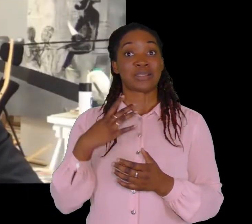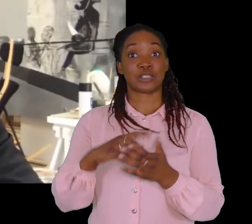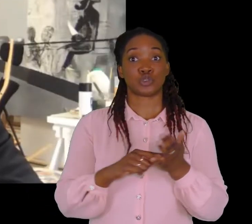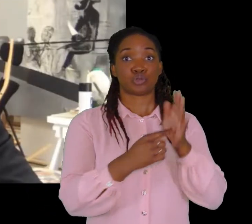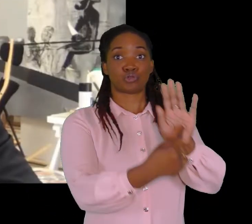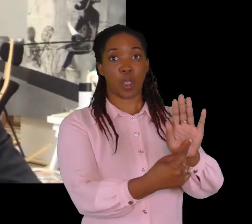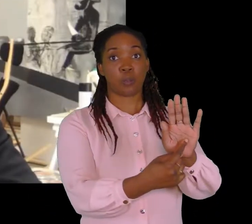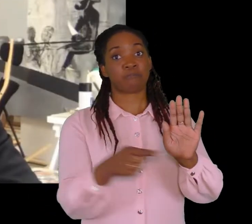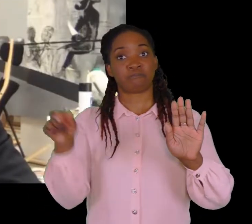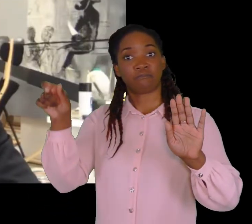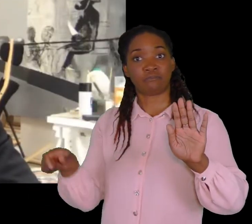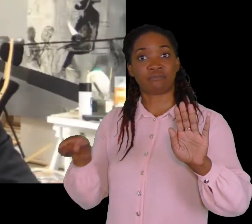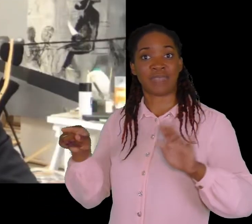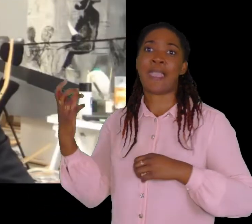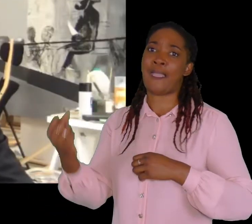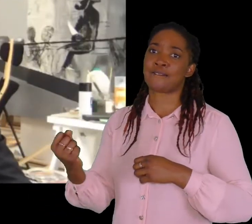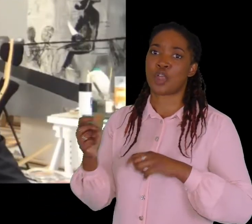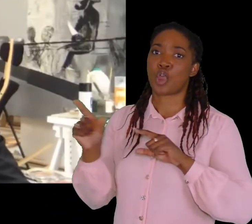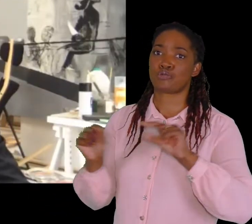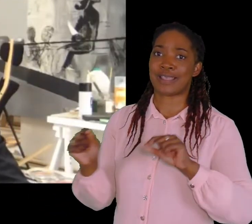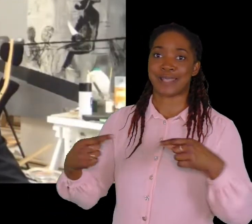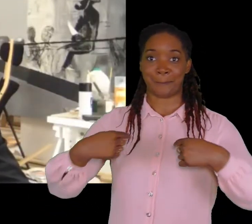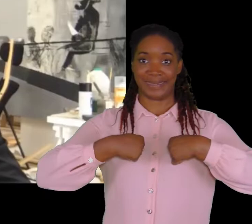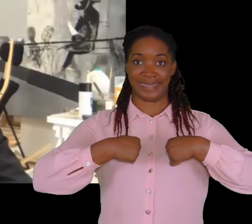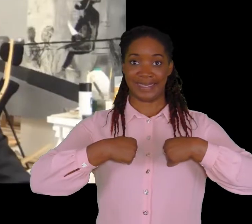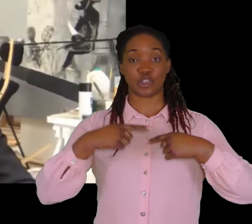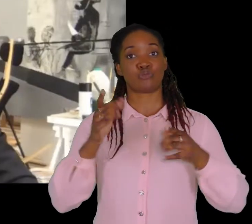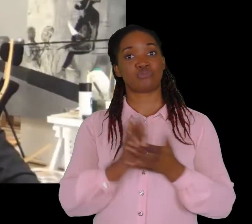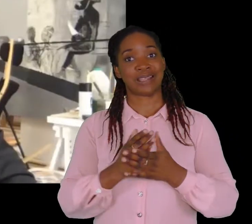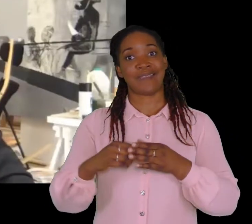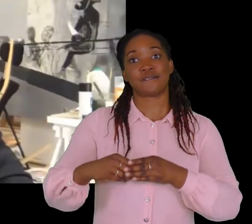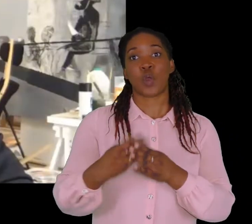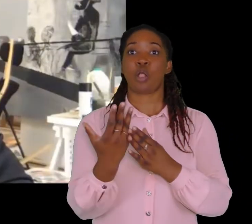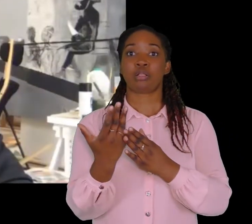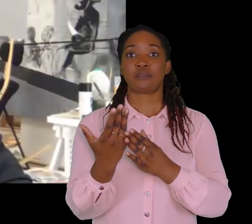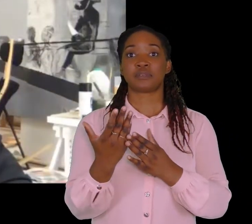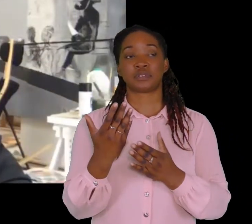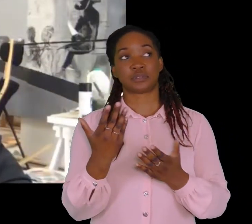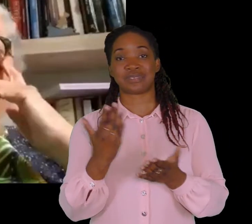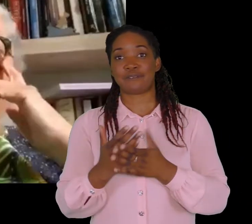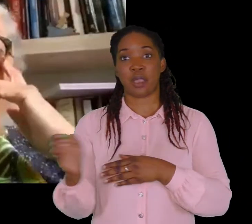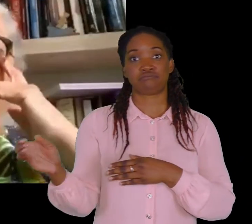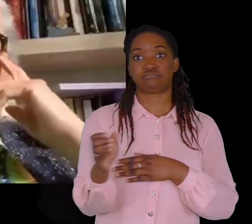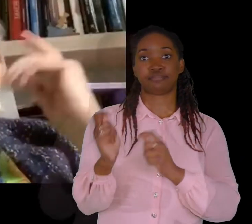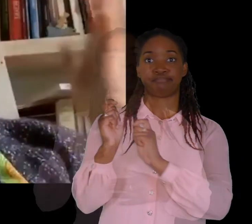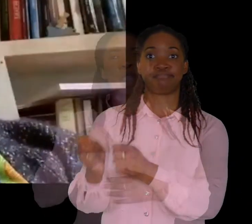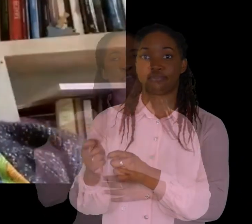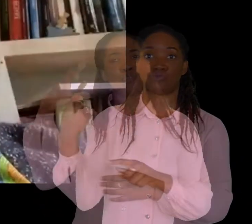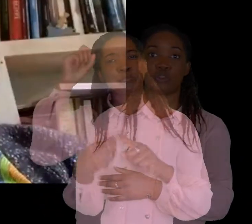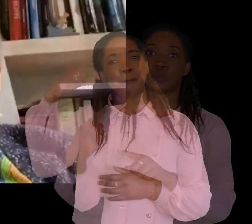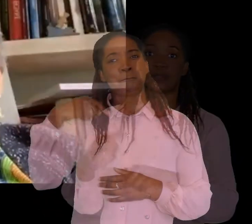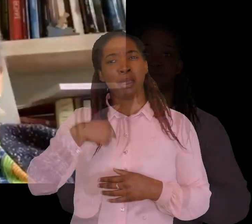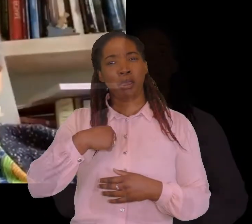it evolved rather than was a role that I was employed to do, if you see what I'm saying. I remember, I